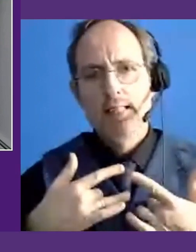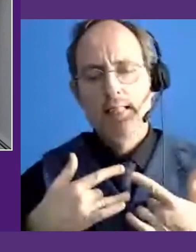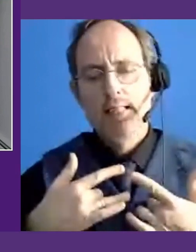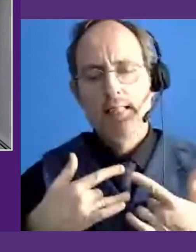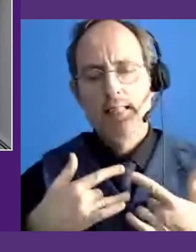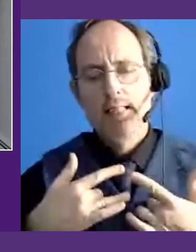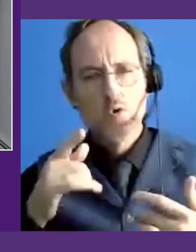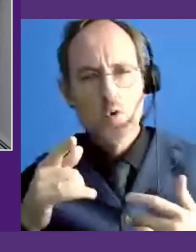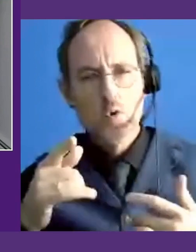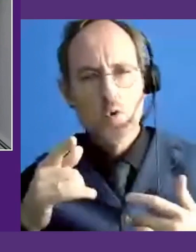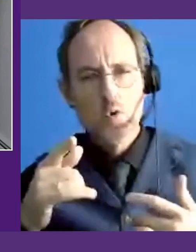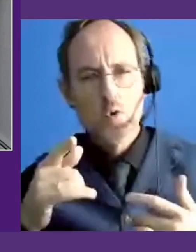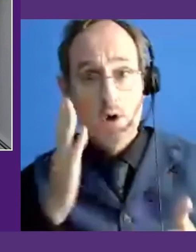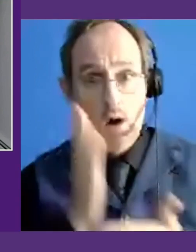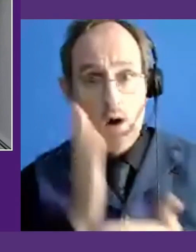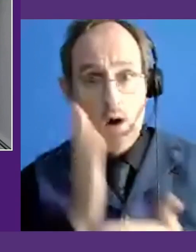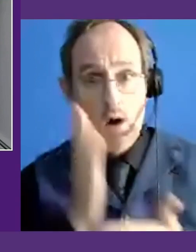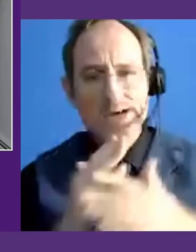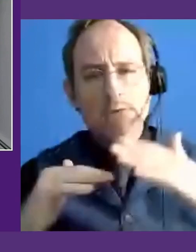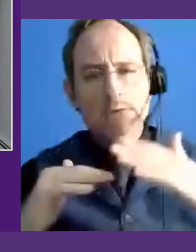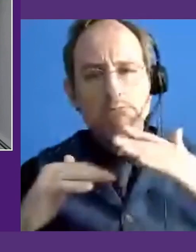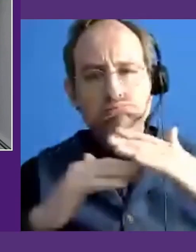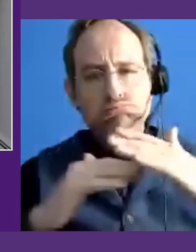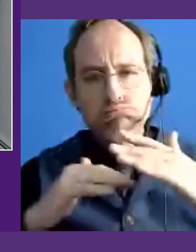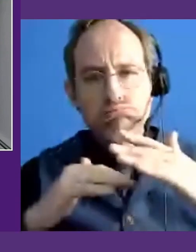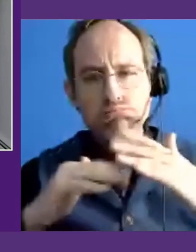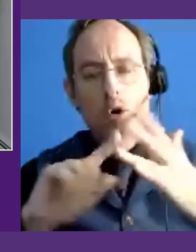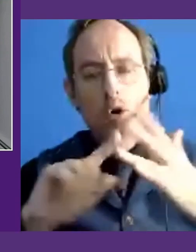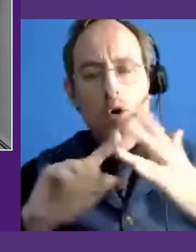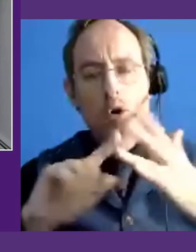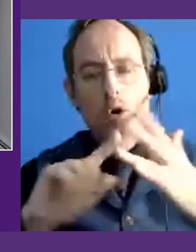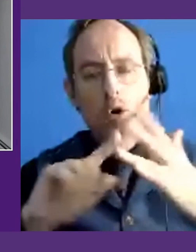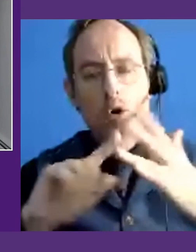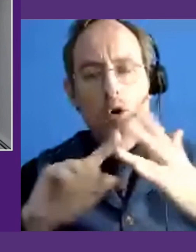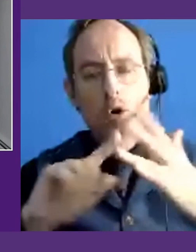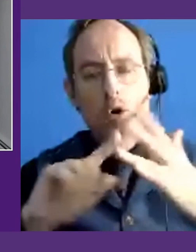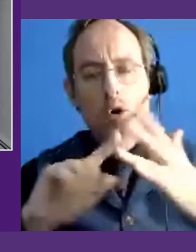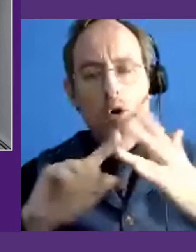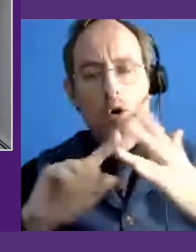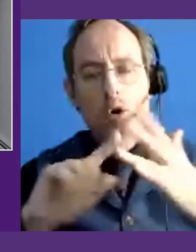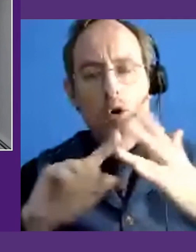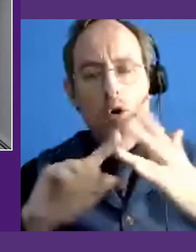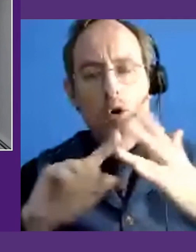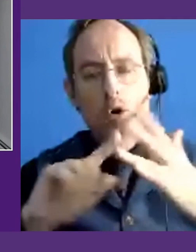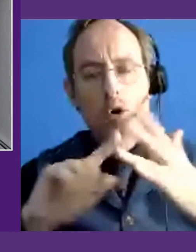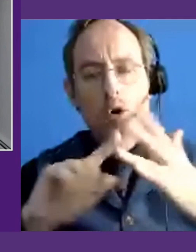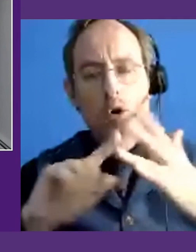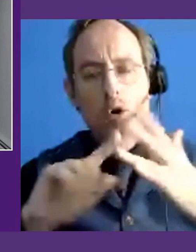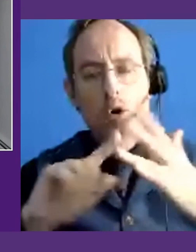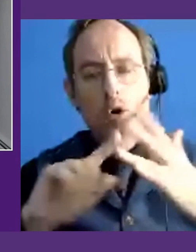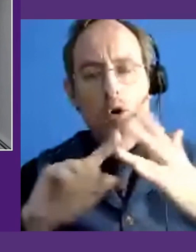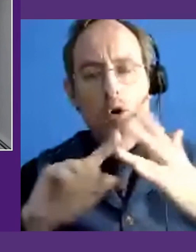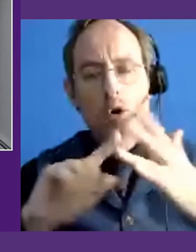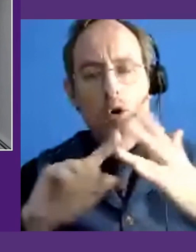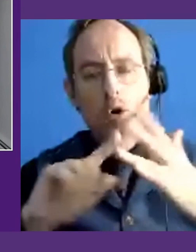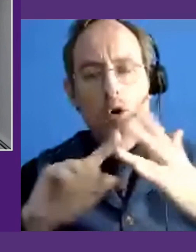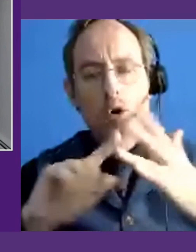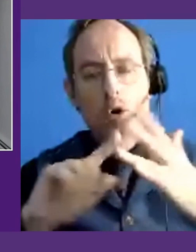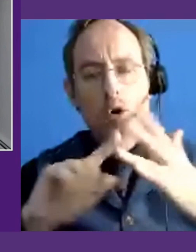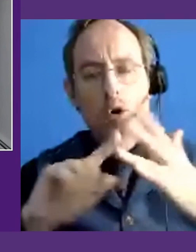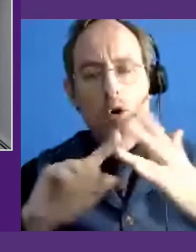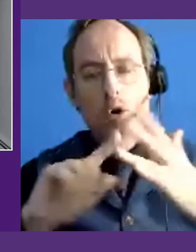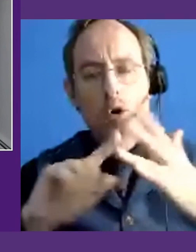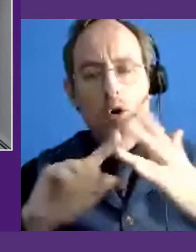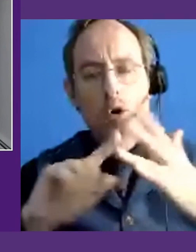given, you look back on your relationship advising Obama on policy, and now you're saying, oh, look, all these newspapers starting to write